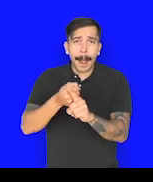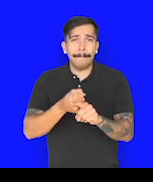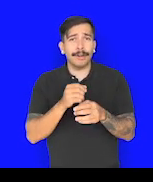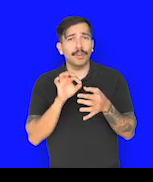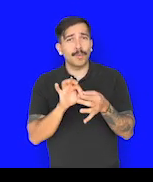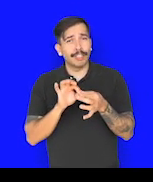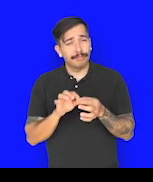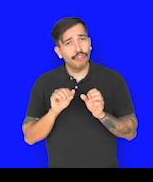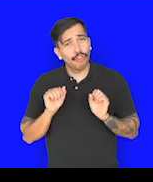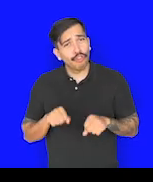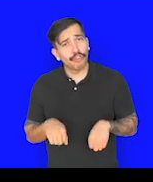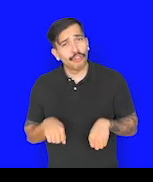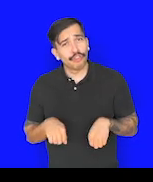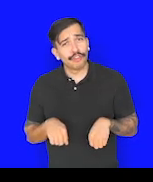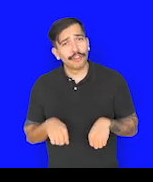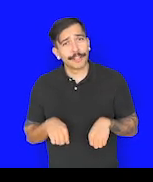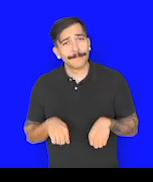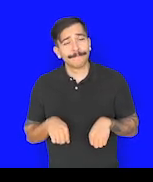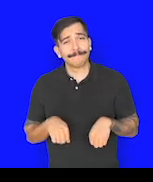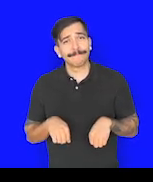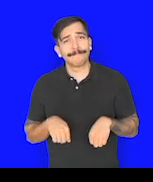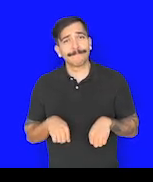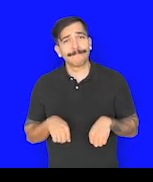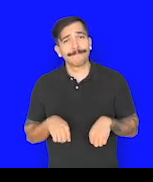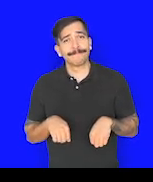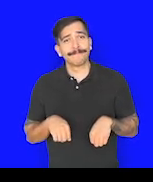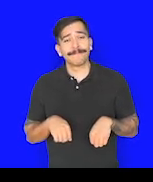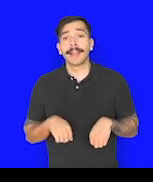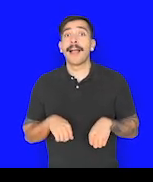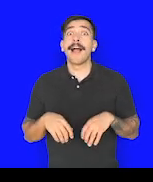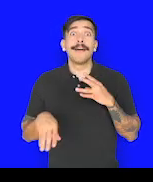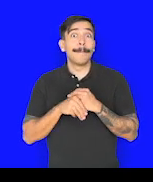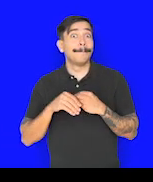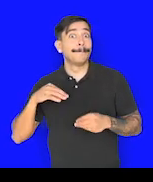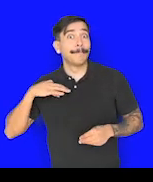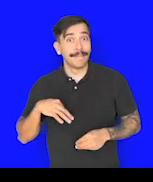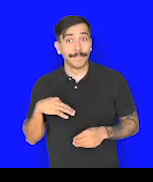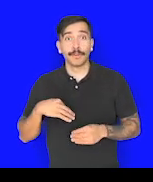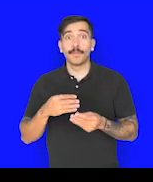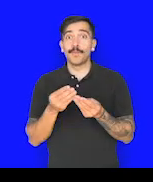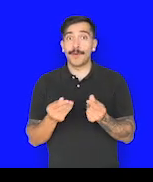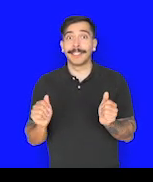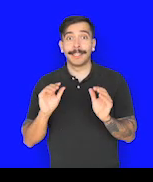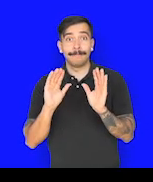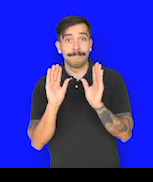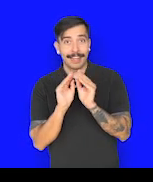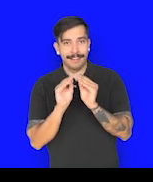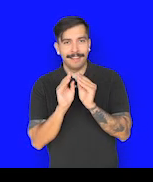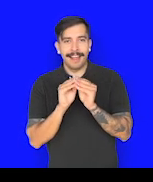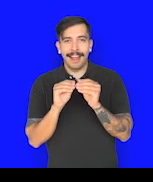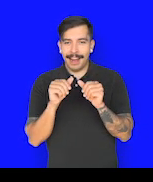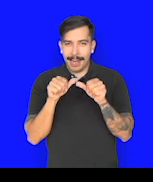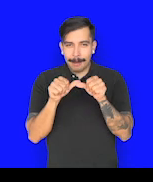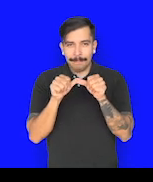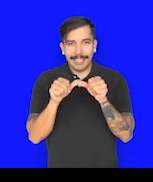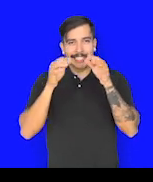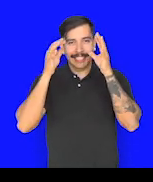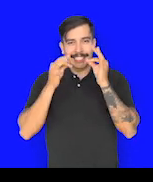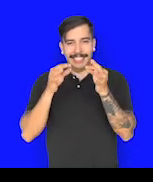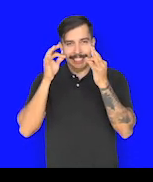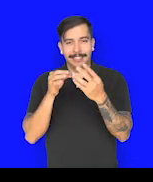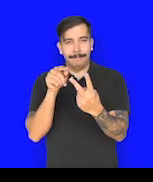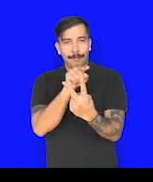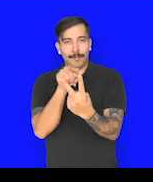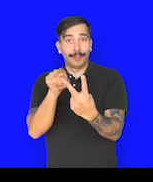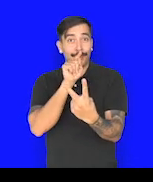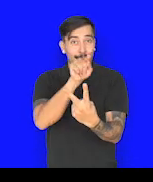effect on relationships. An additional benefit is that the resolution meeting keeps the decision-making with